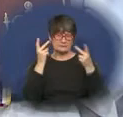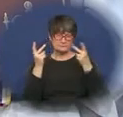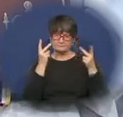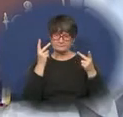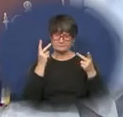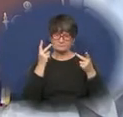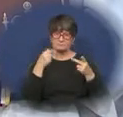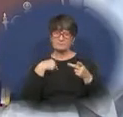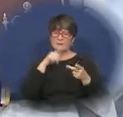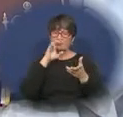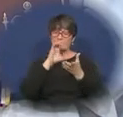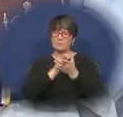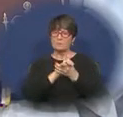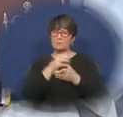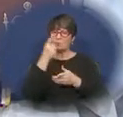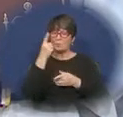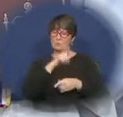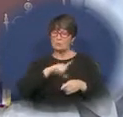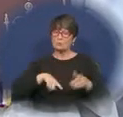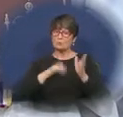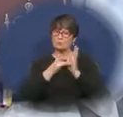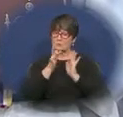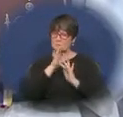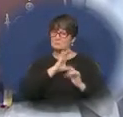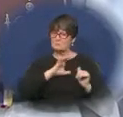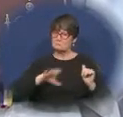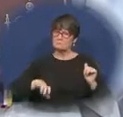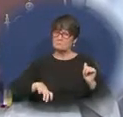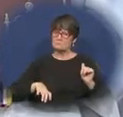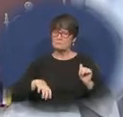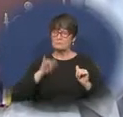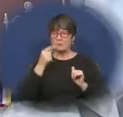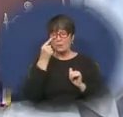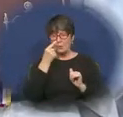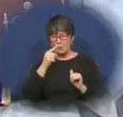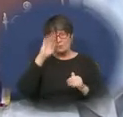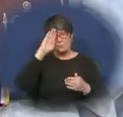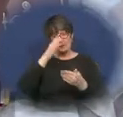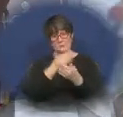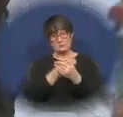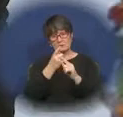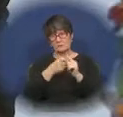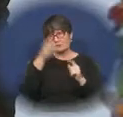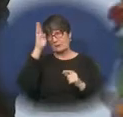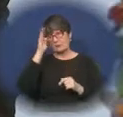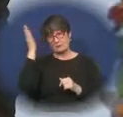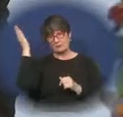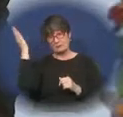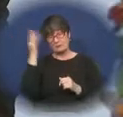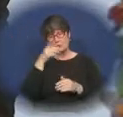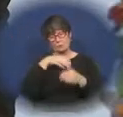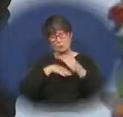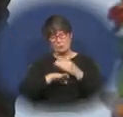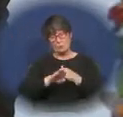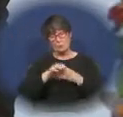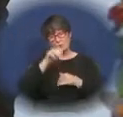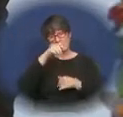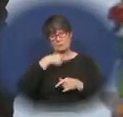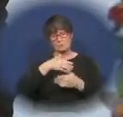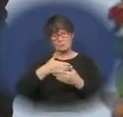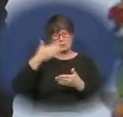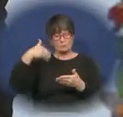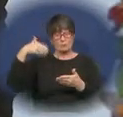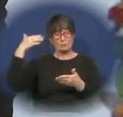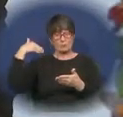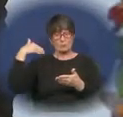invisible. I believe in one Lord Jesus Christ, the only begotten Son of God, born of the Father before